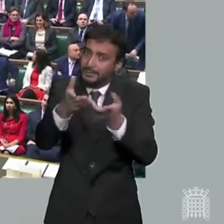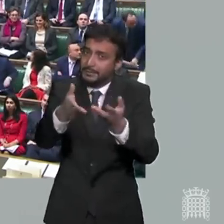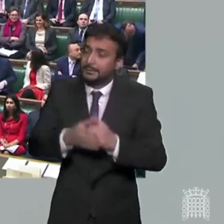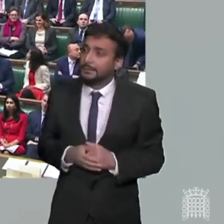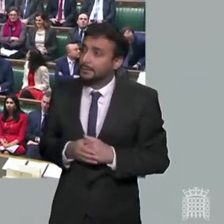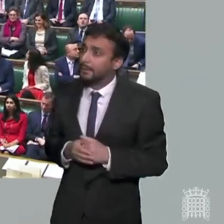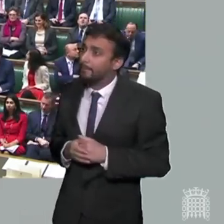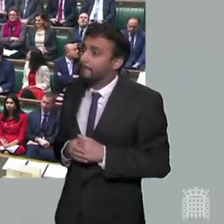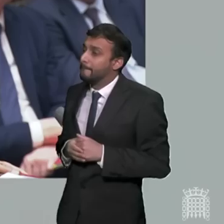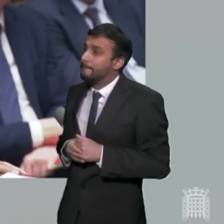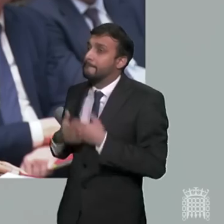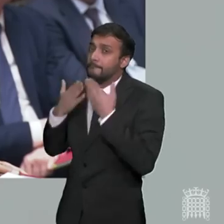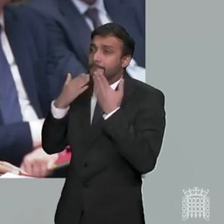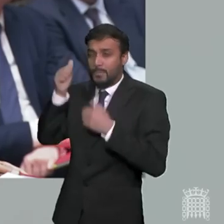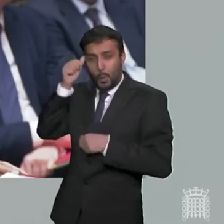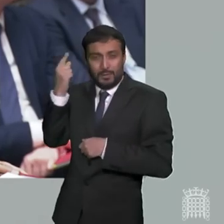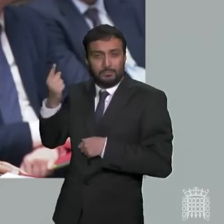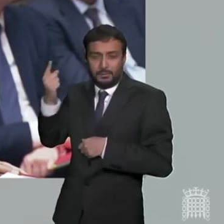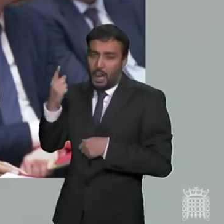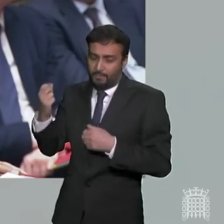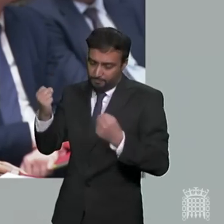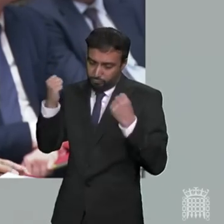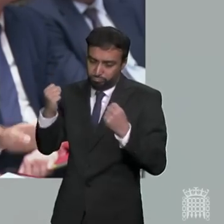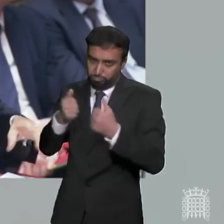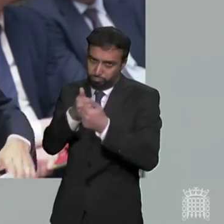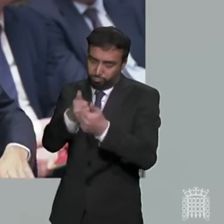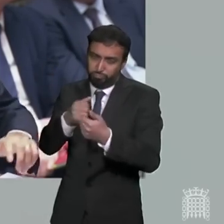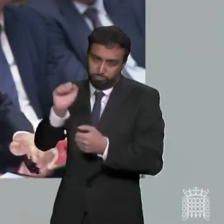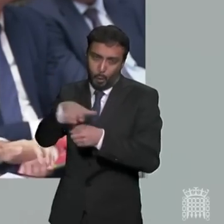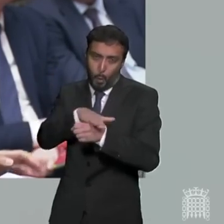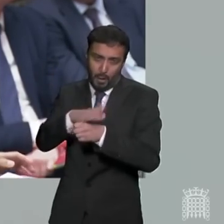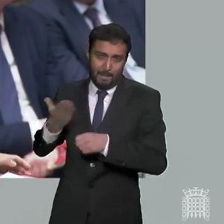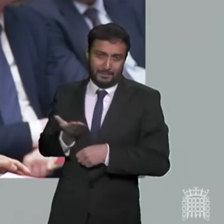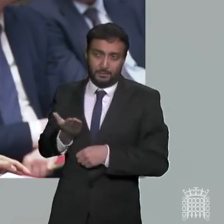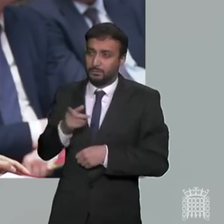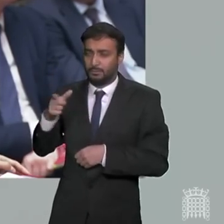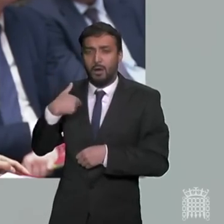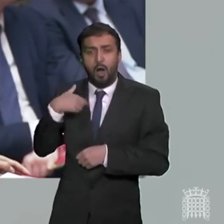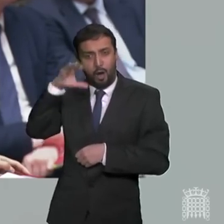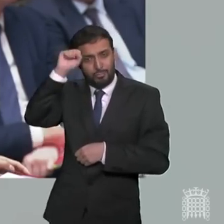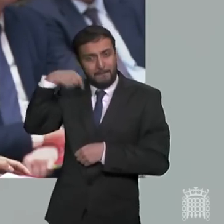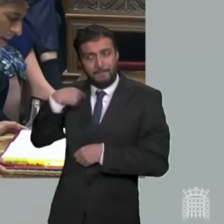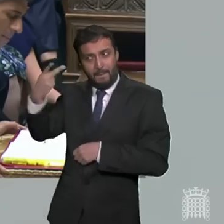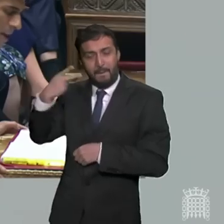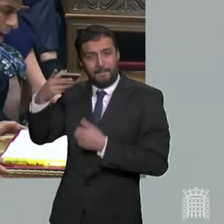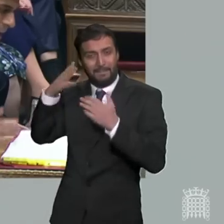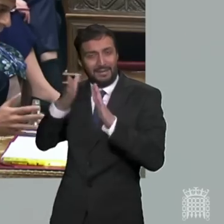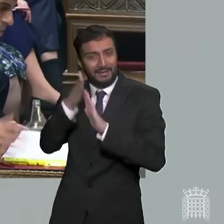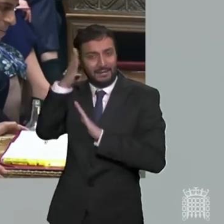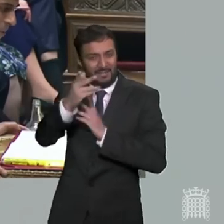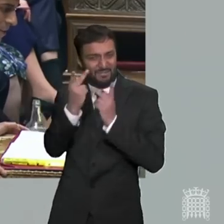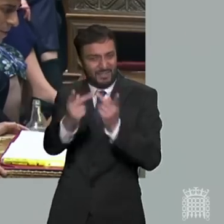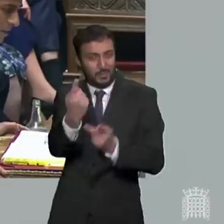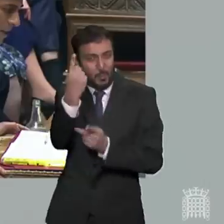fantastic champion of his local businesses. It was a privilege to visit Beeston and Hallam's earlier this year with him, and